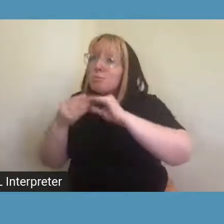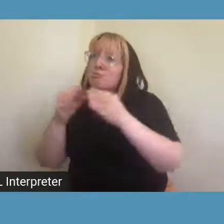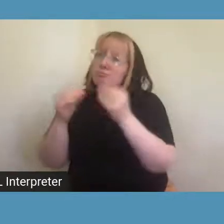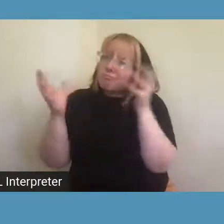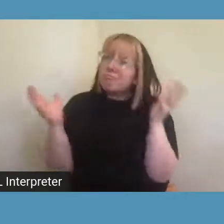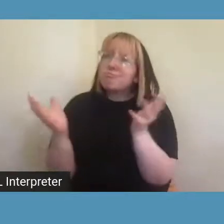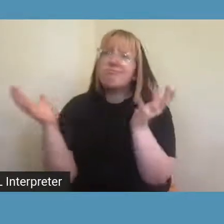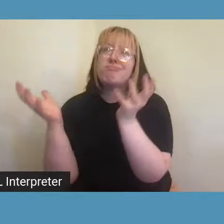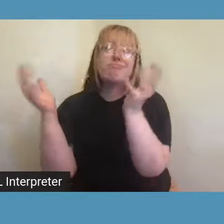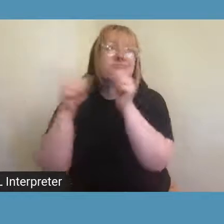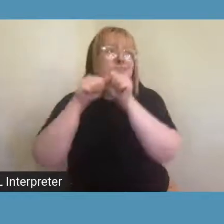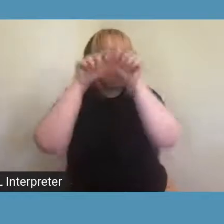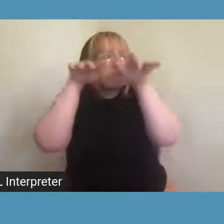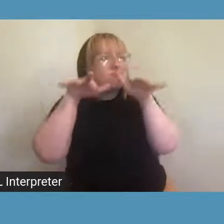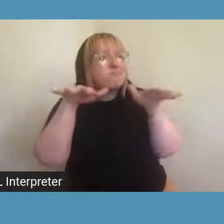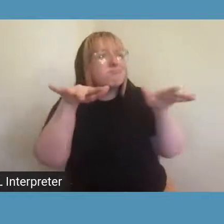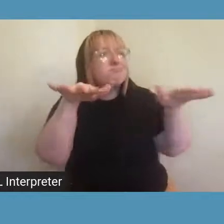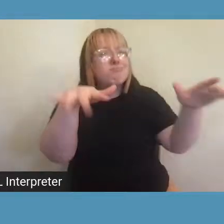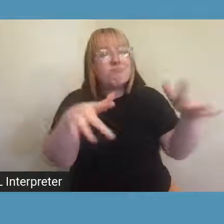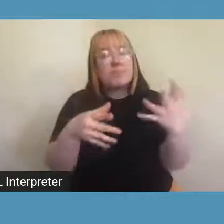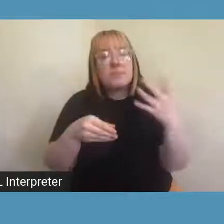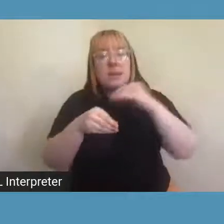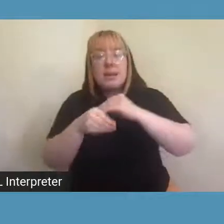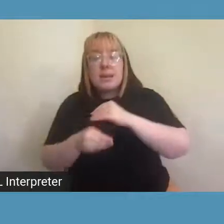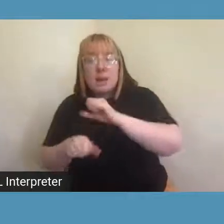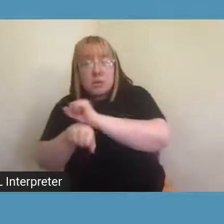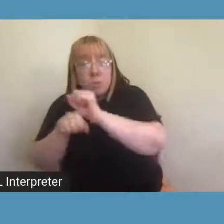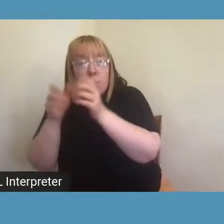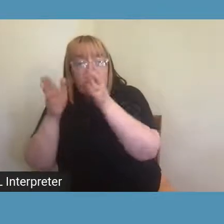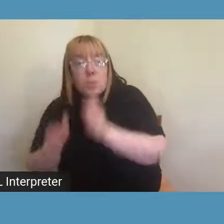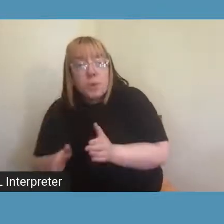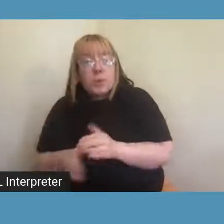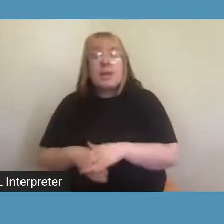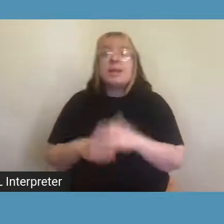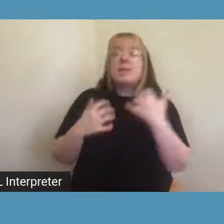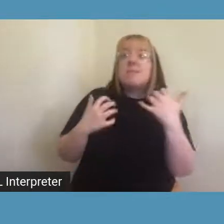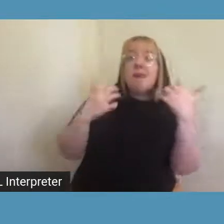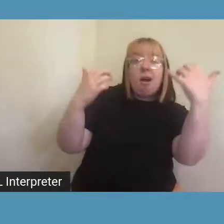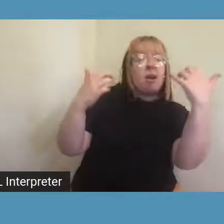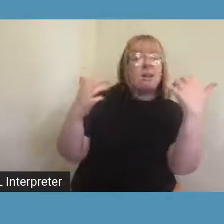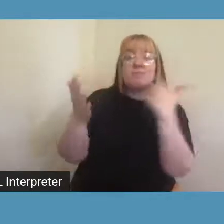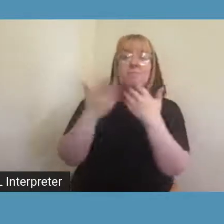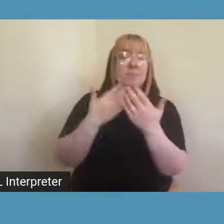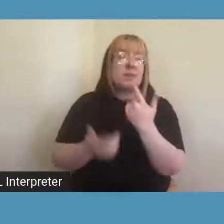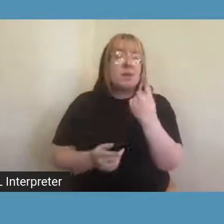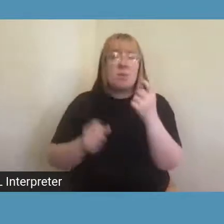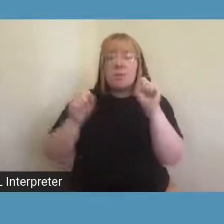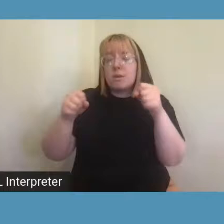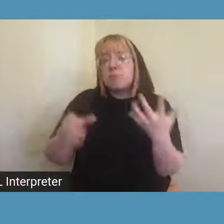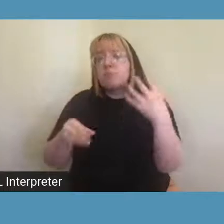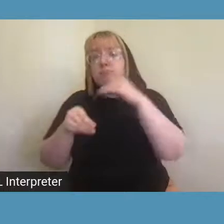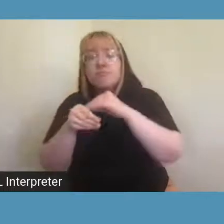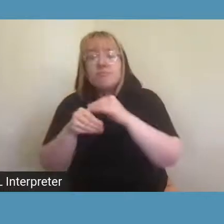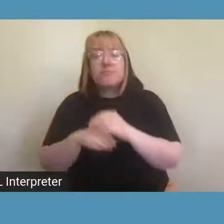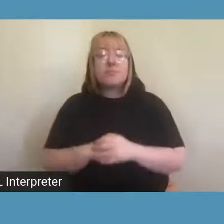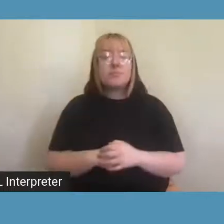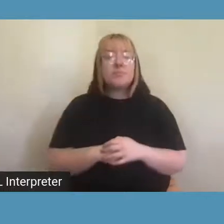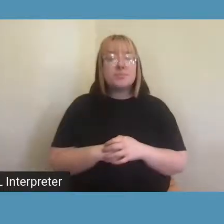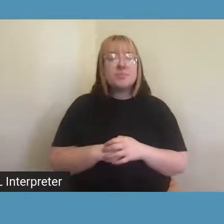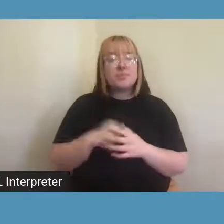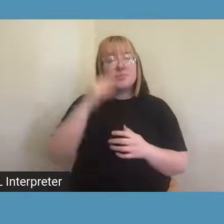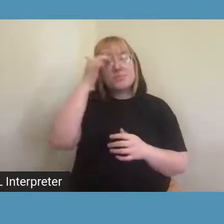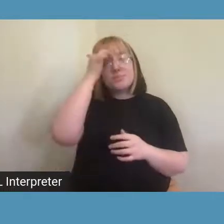to engage candidates and employees alike. As the co-founder and board president of Mezcla Media